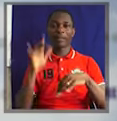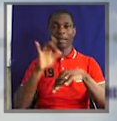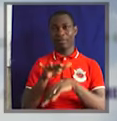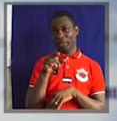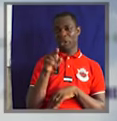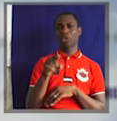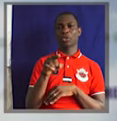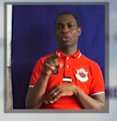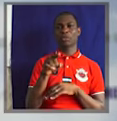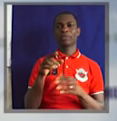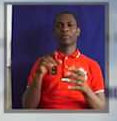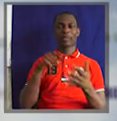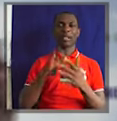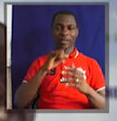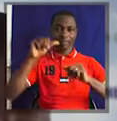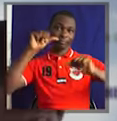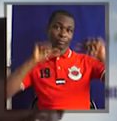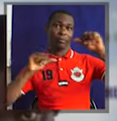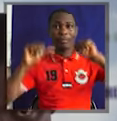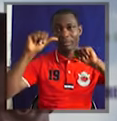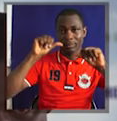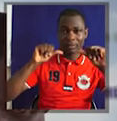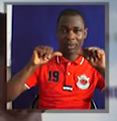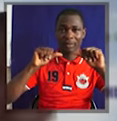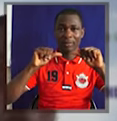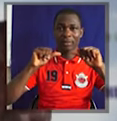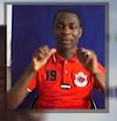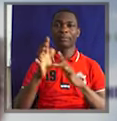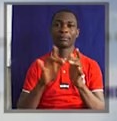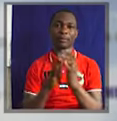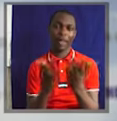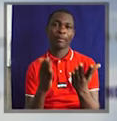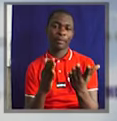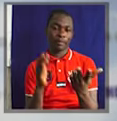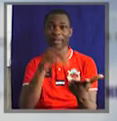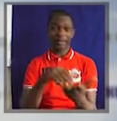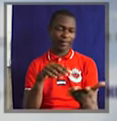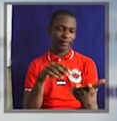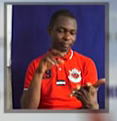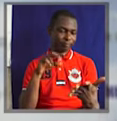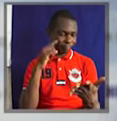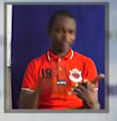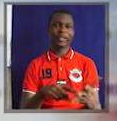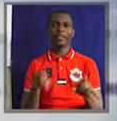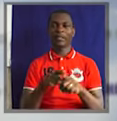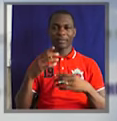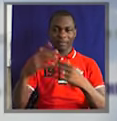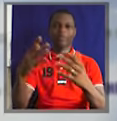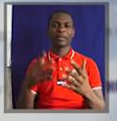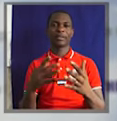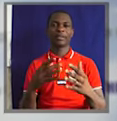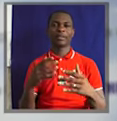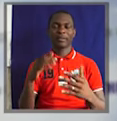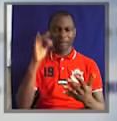abetoso. Way a year scientific. Go back to the Bible as we discuss generational